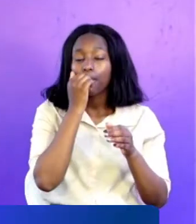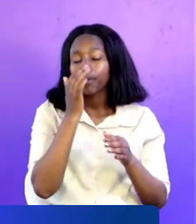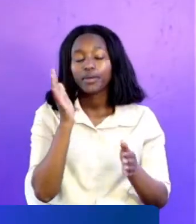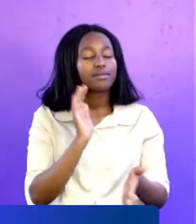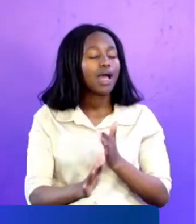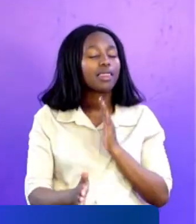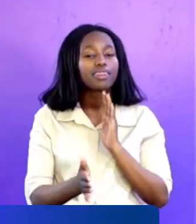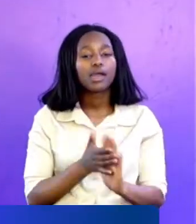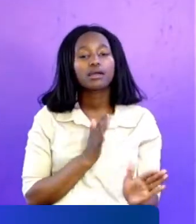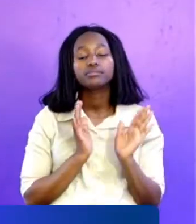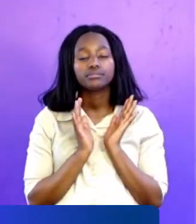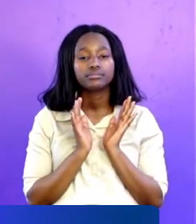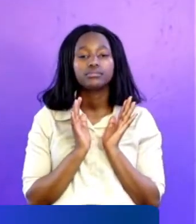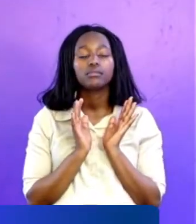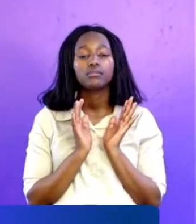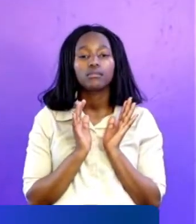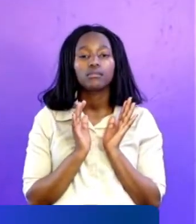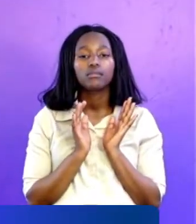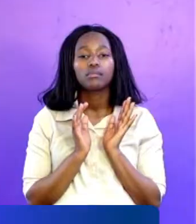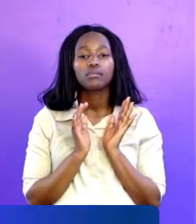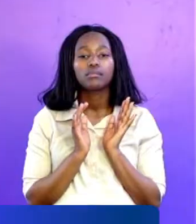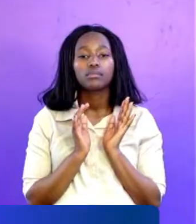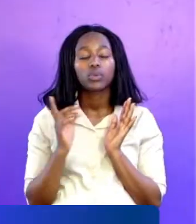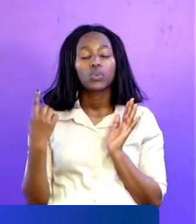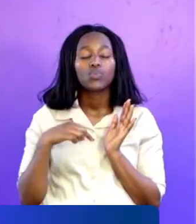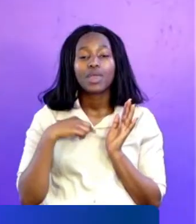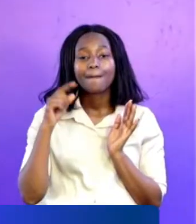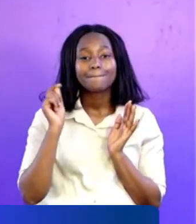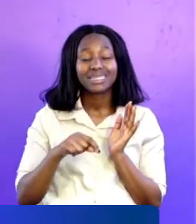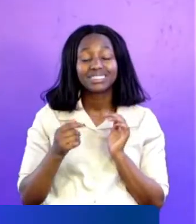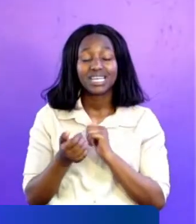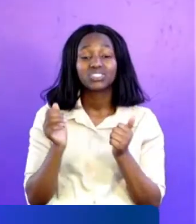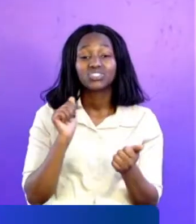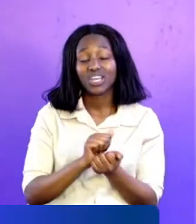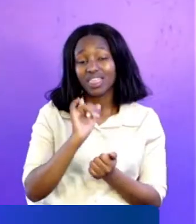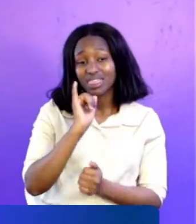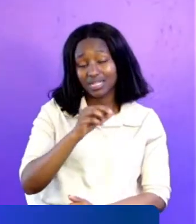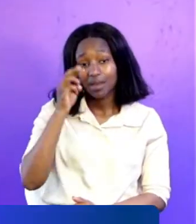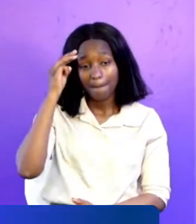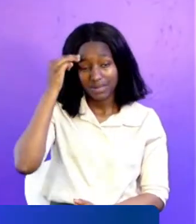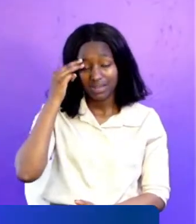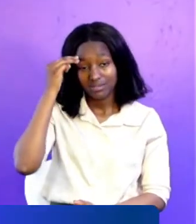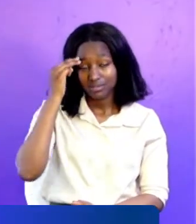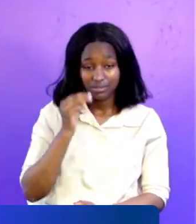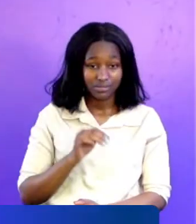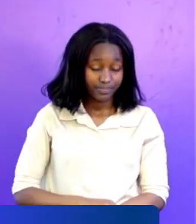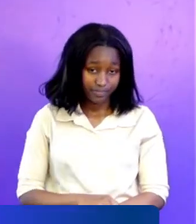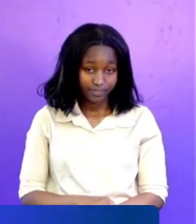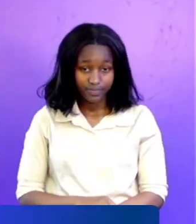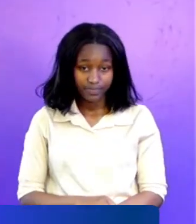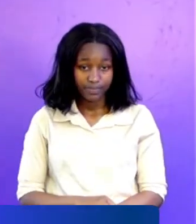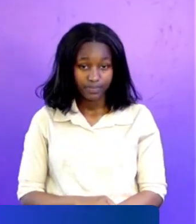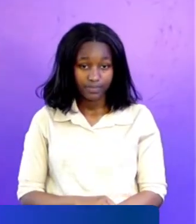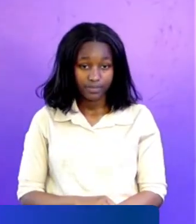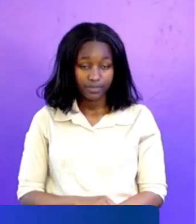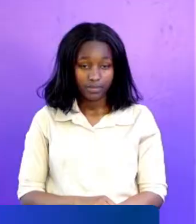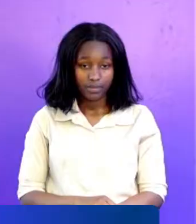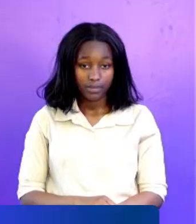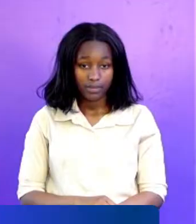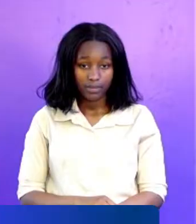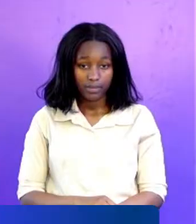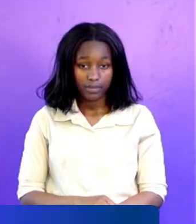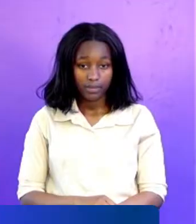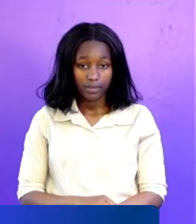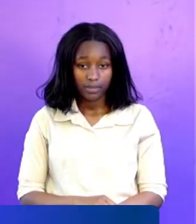Kenya. Yes, let's remove these tribal things from our head. Even now they're saying, you see now, so you had this story